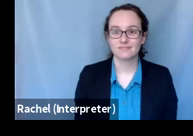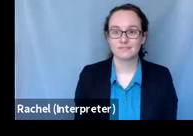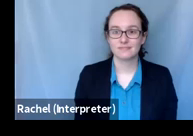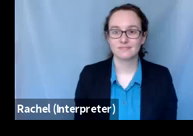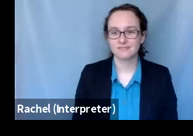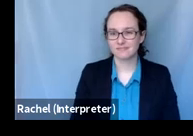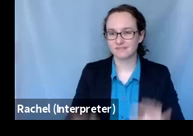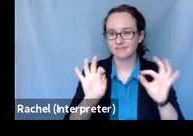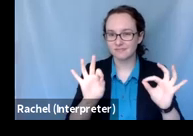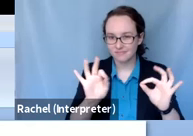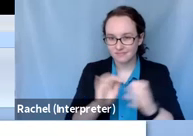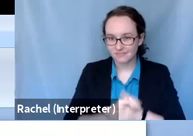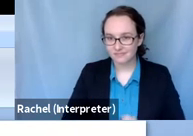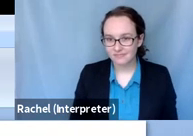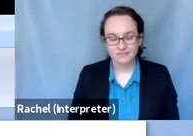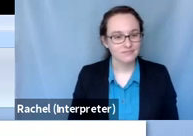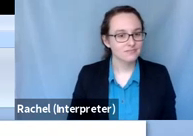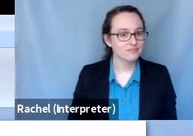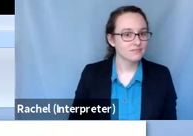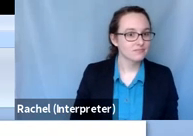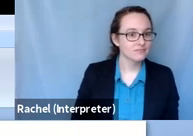All right. And